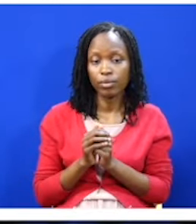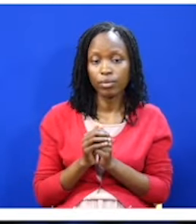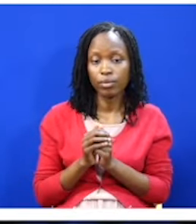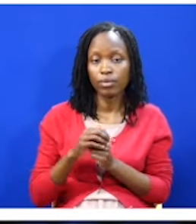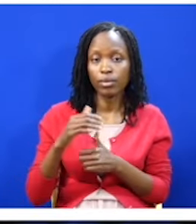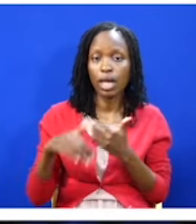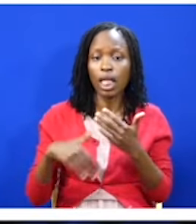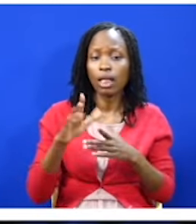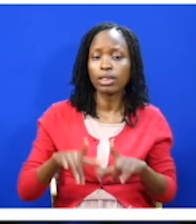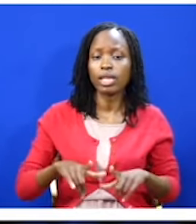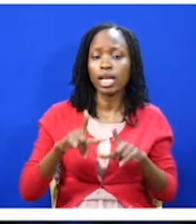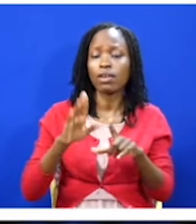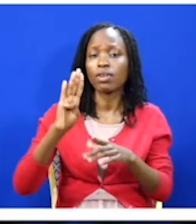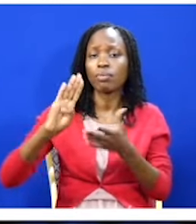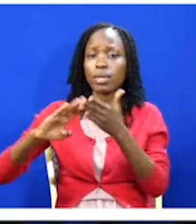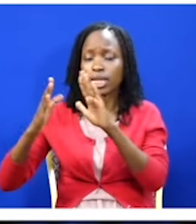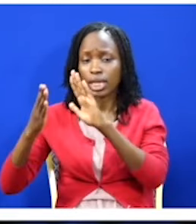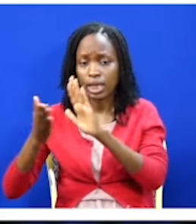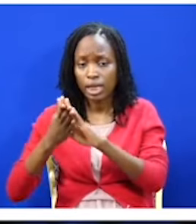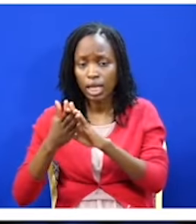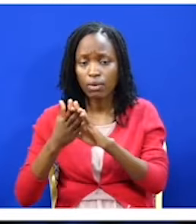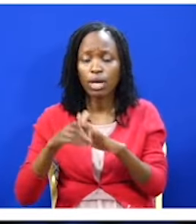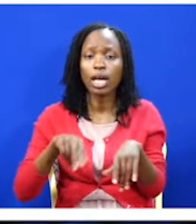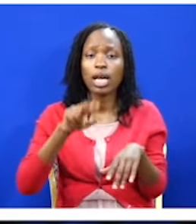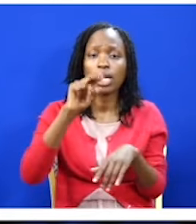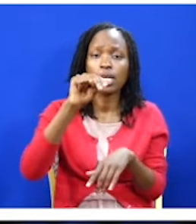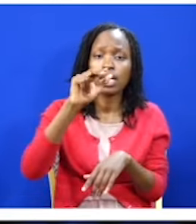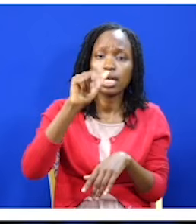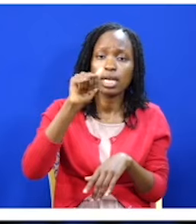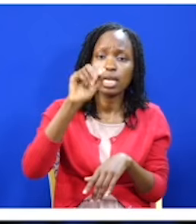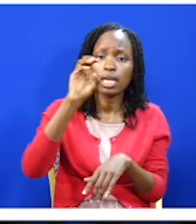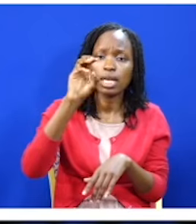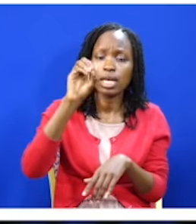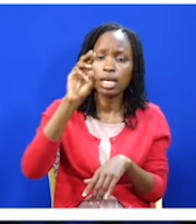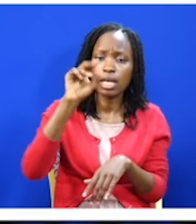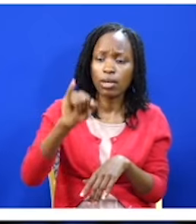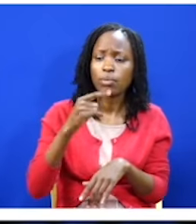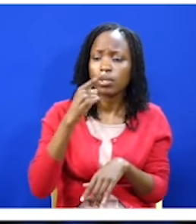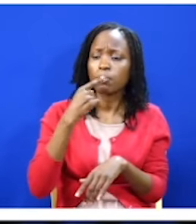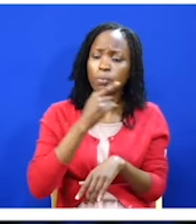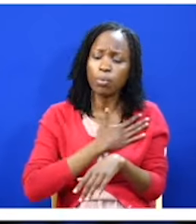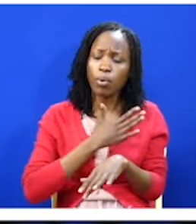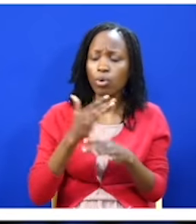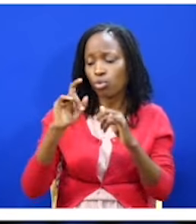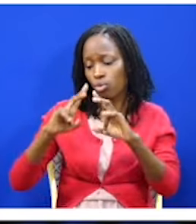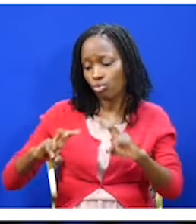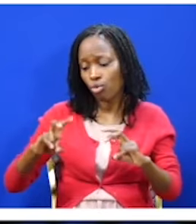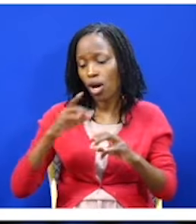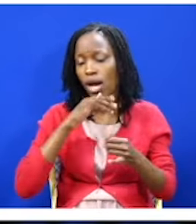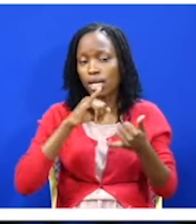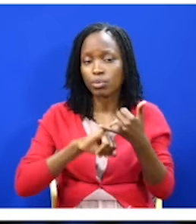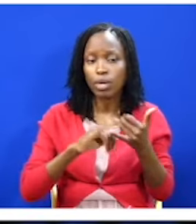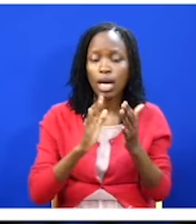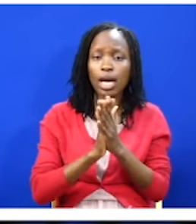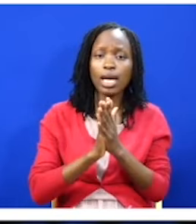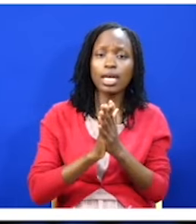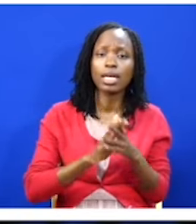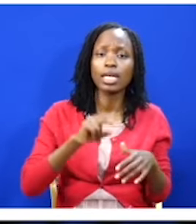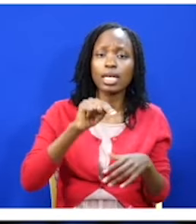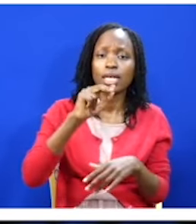After they lived in Bethlehem for some time, Naomi told Ruth that it was time for her to look for a husband. And Naomi believed